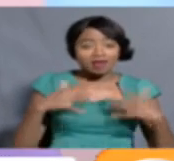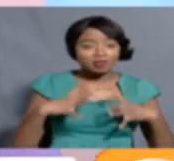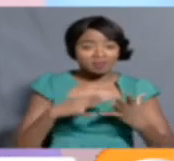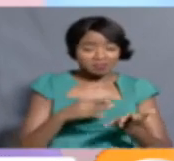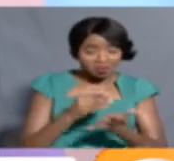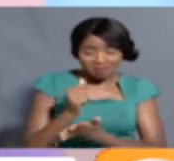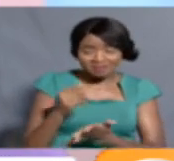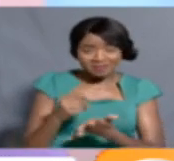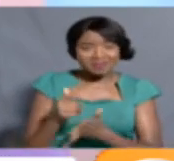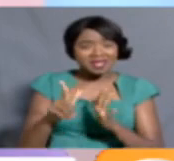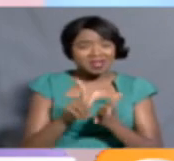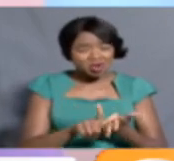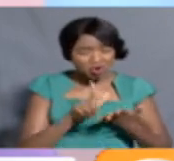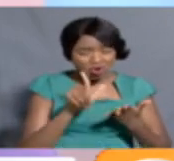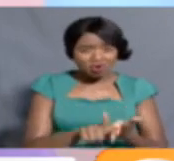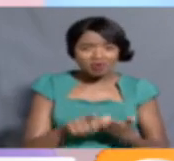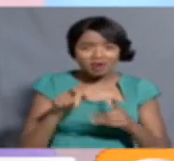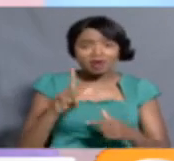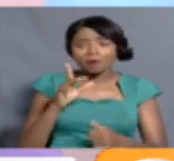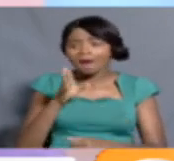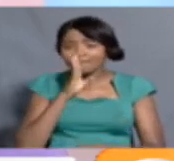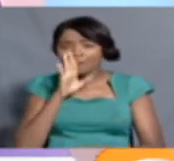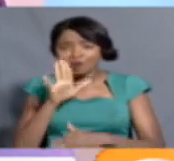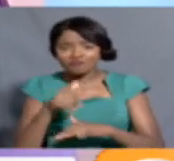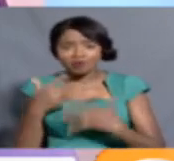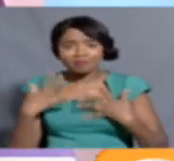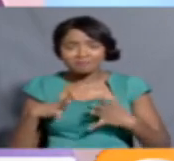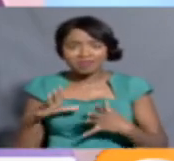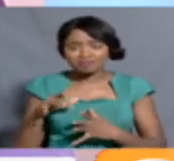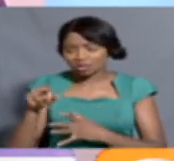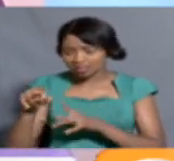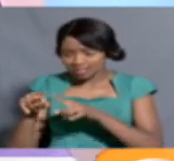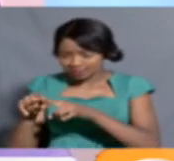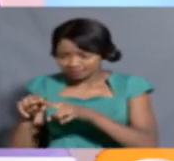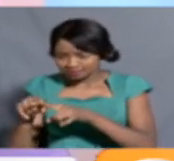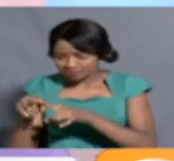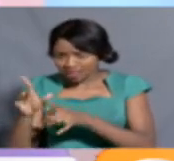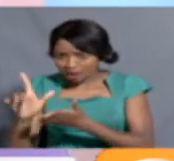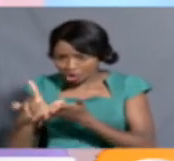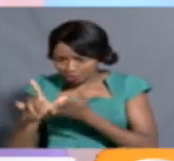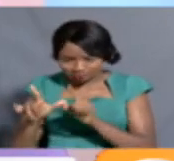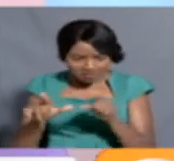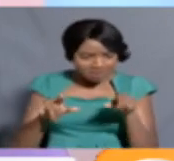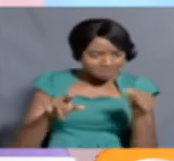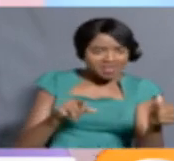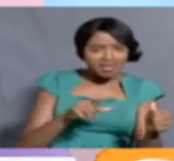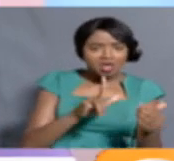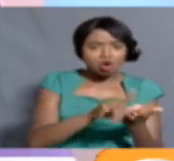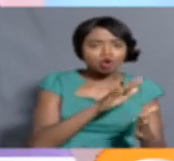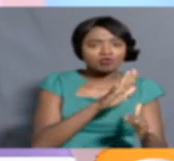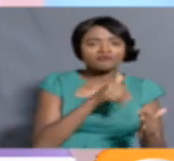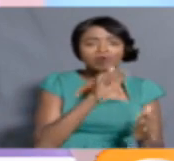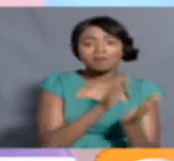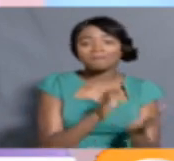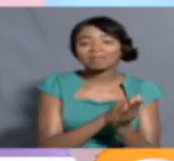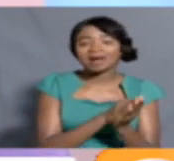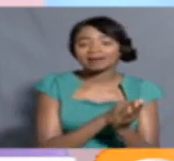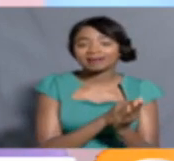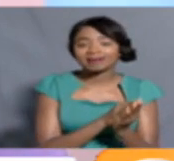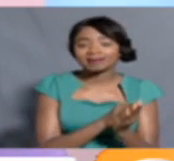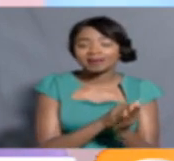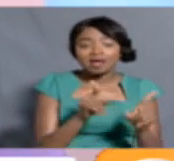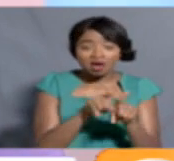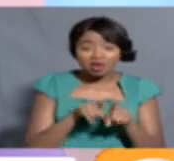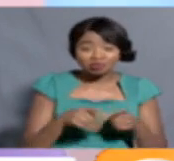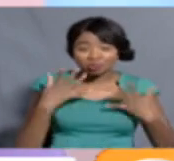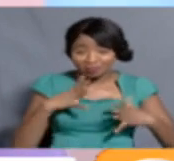took. In fact, now when I borrow from Shylocks to be able to pay off bank loans, the ones who are defaulting are also many. A recent survey has shown that 75%